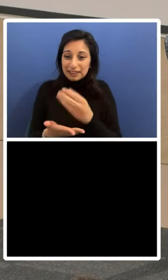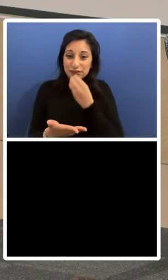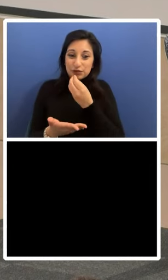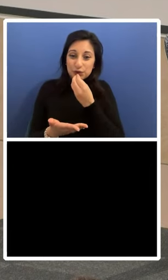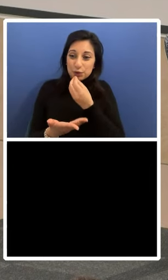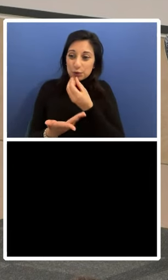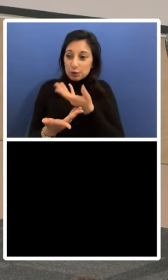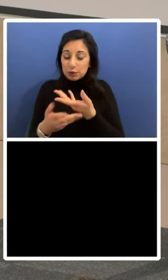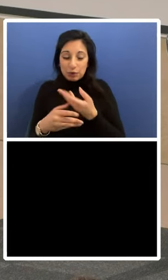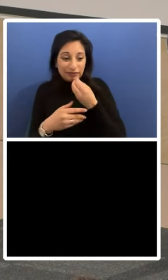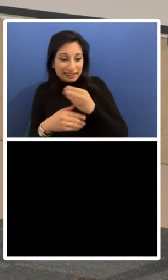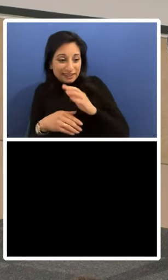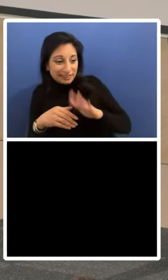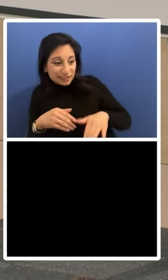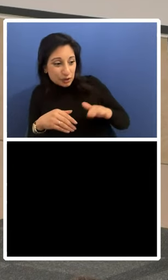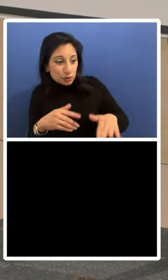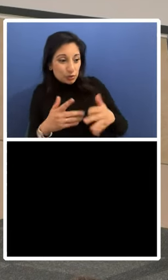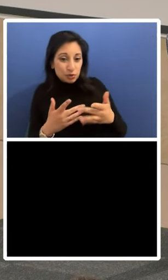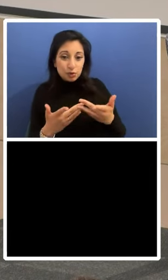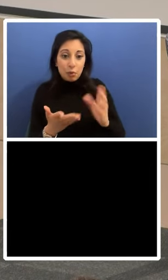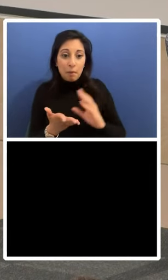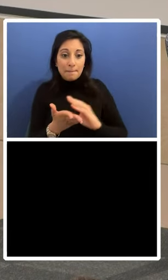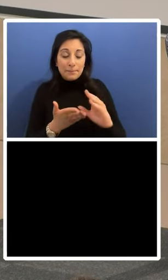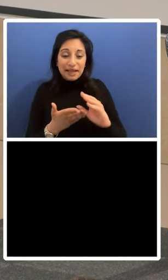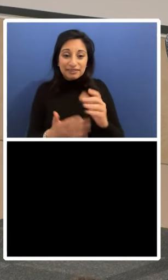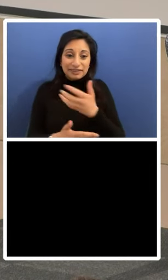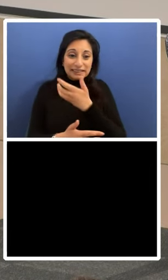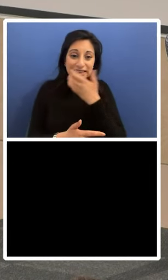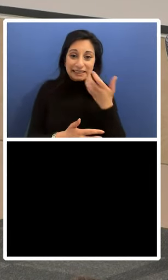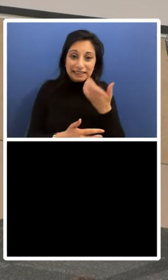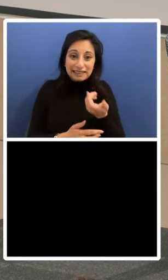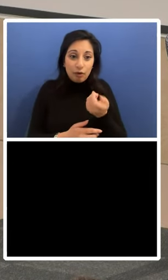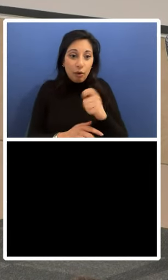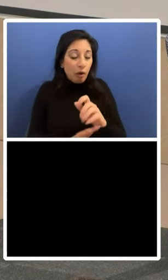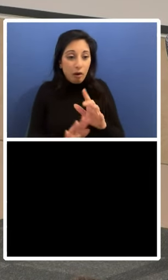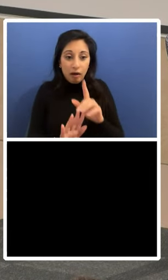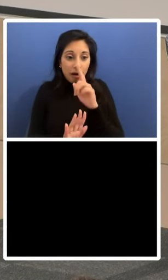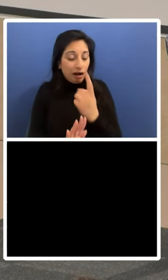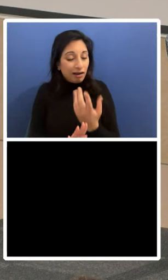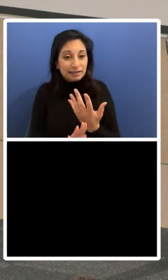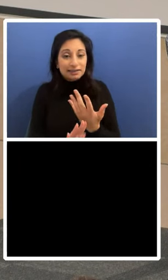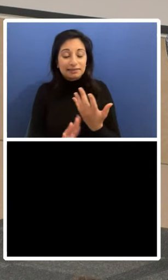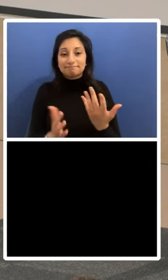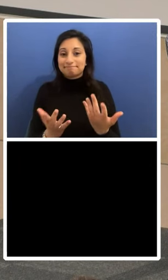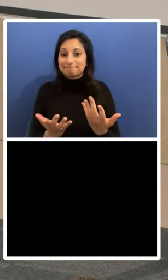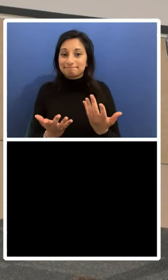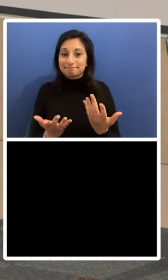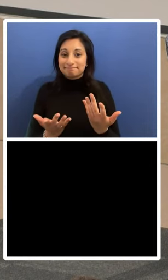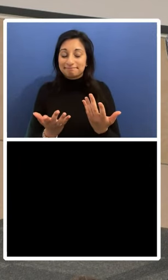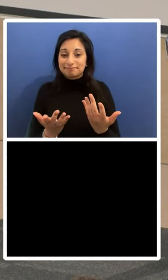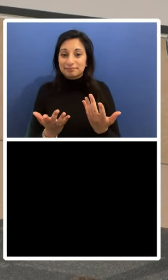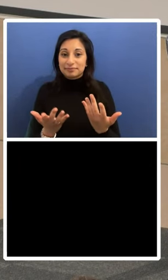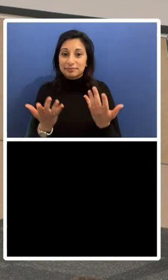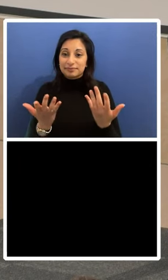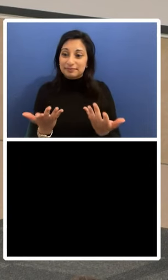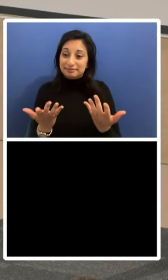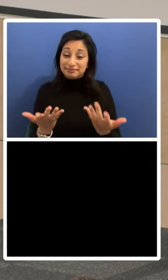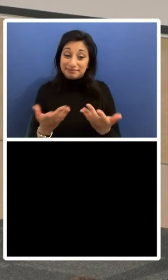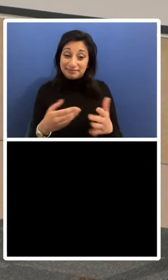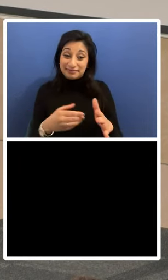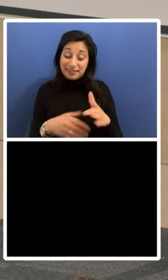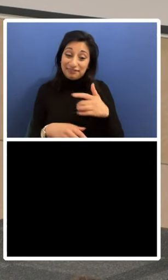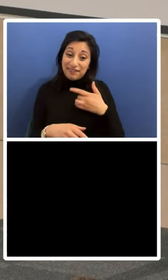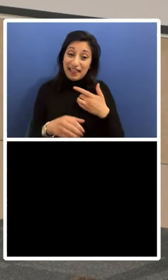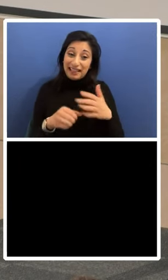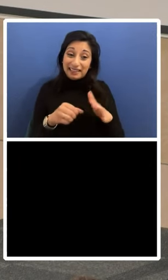fix that, then you and I can sit down and we can talk about dismantling capitalism. But I think right now the situation is too urgent, and we need to stop